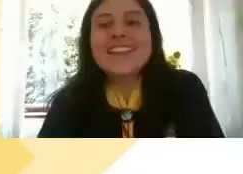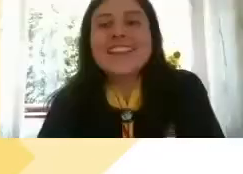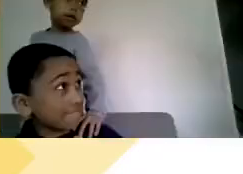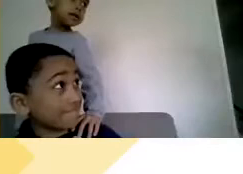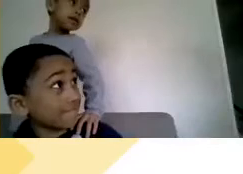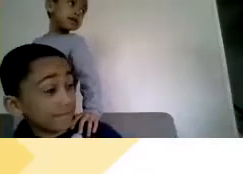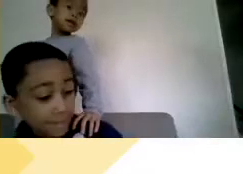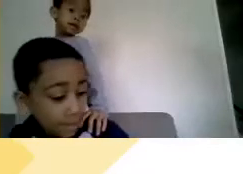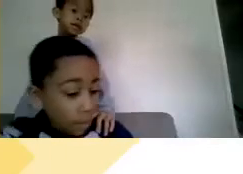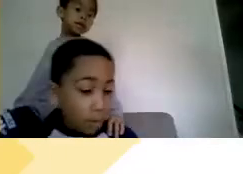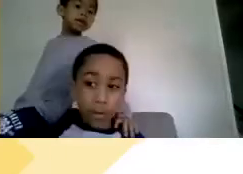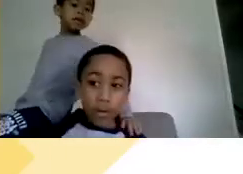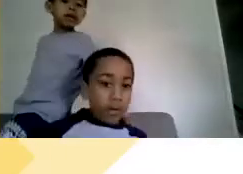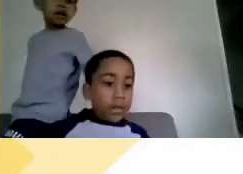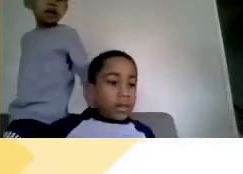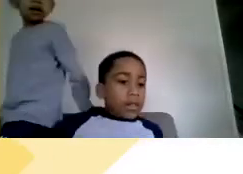Look at the website,